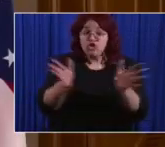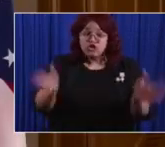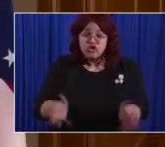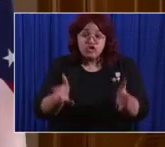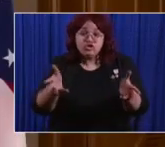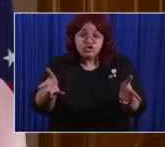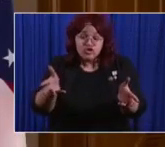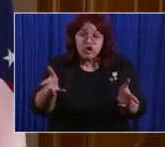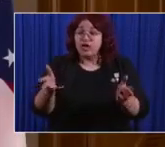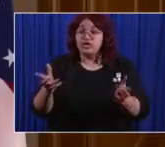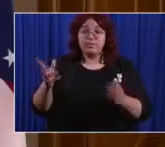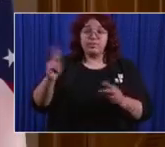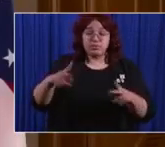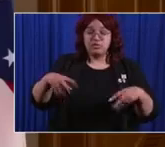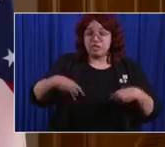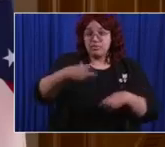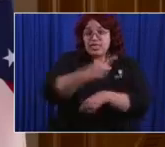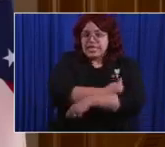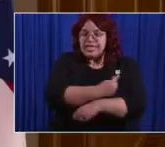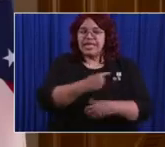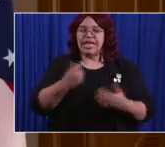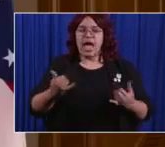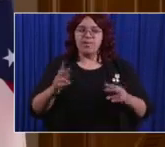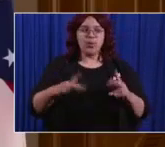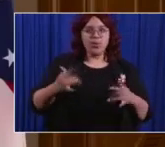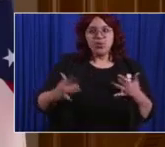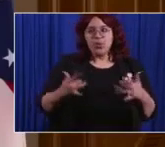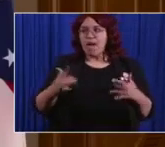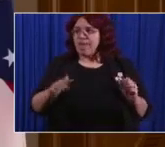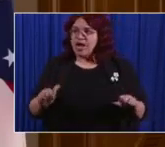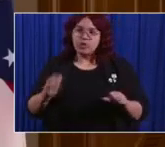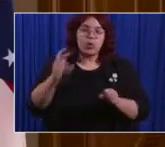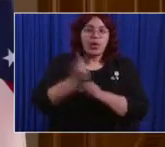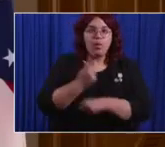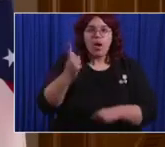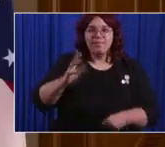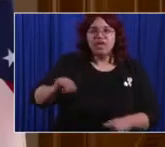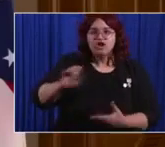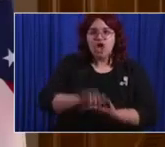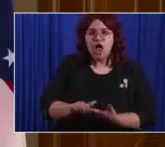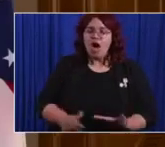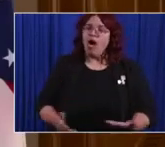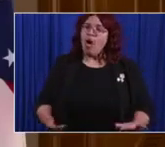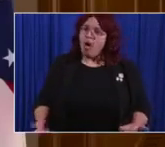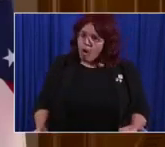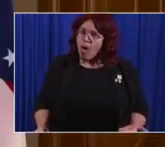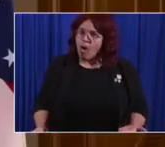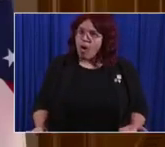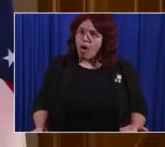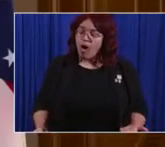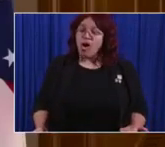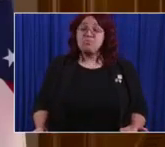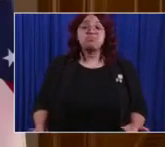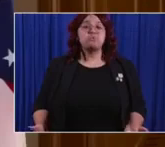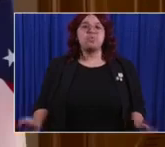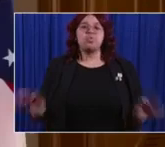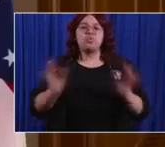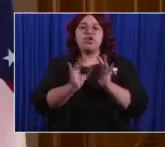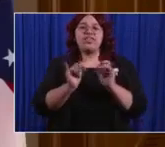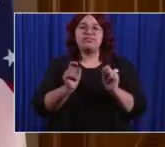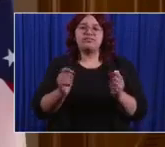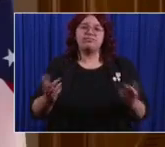about getting vaccinated, that if we could increase our vaccinations, that it would be worth doing